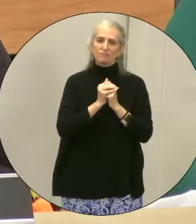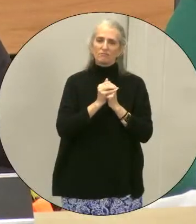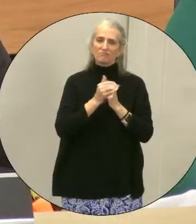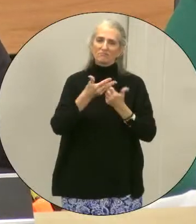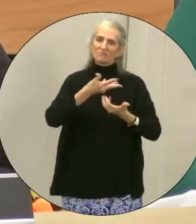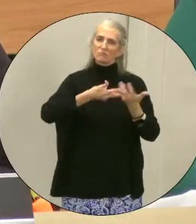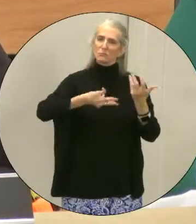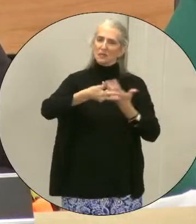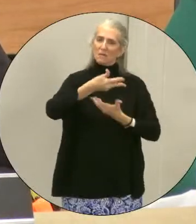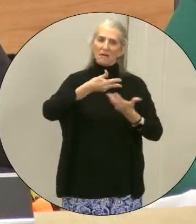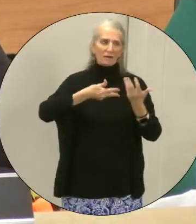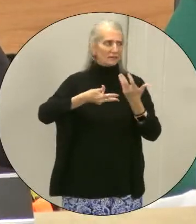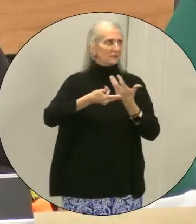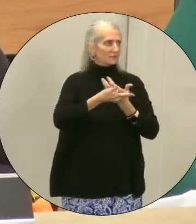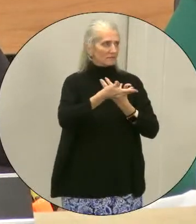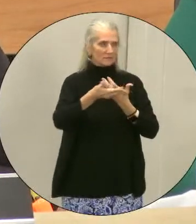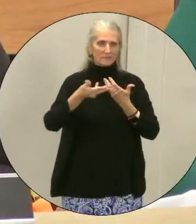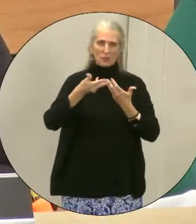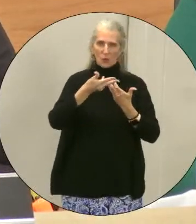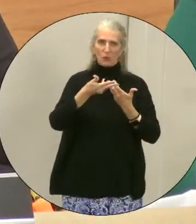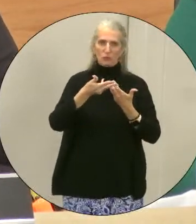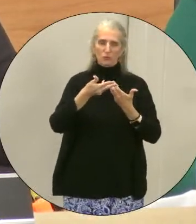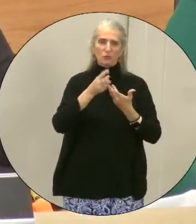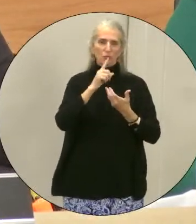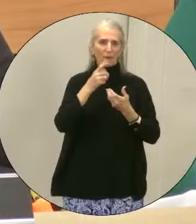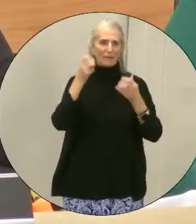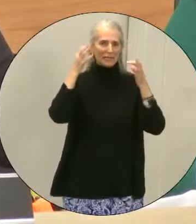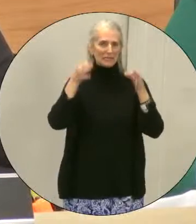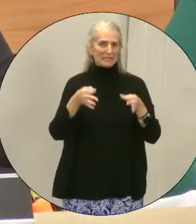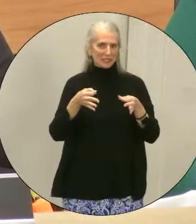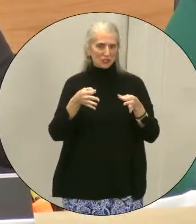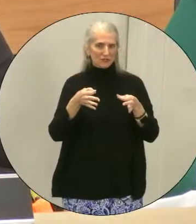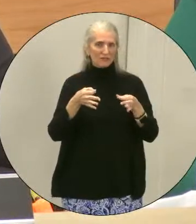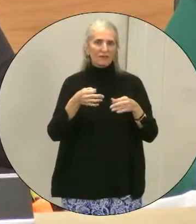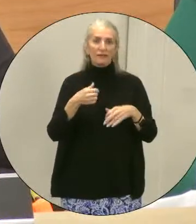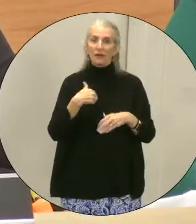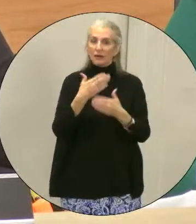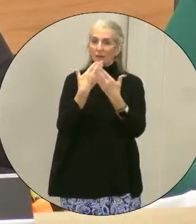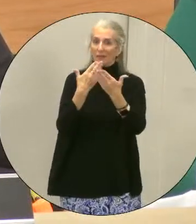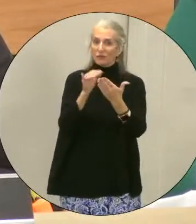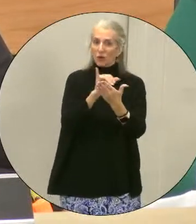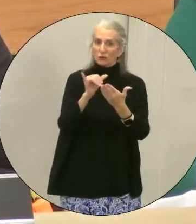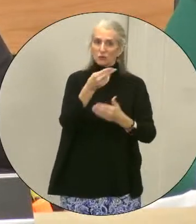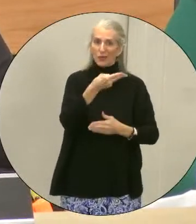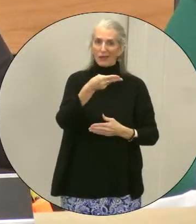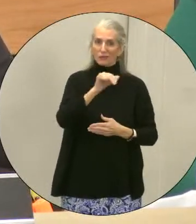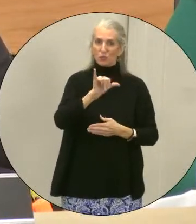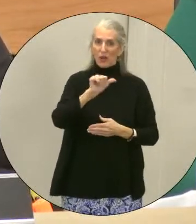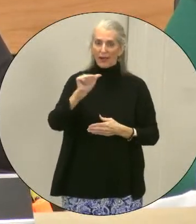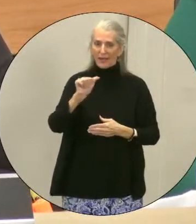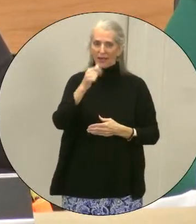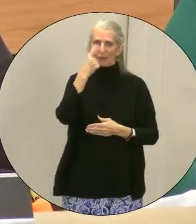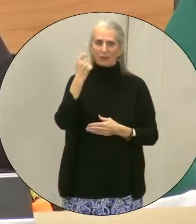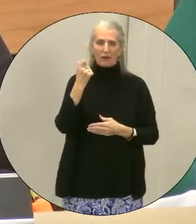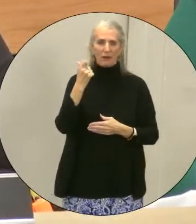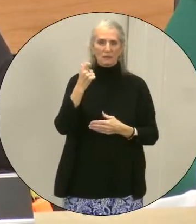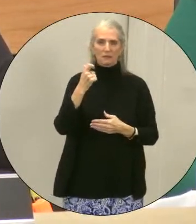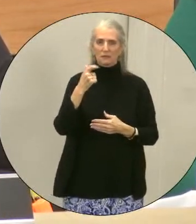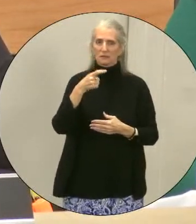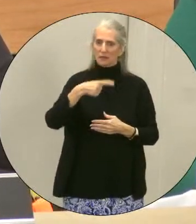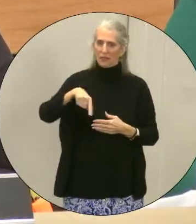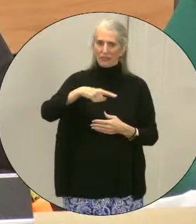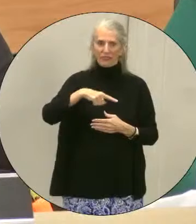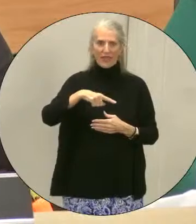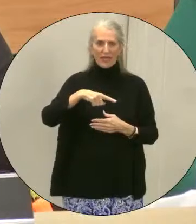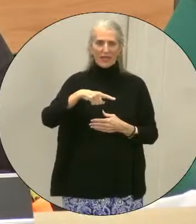us who are making this decision. And I'm thankful also to HYA because they did a lot of work in having